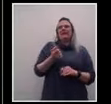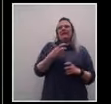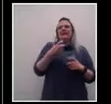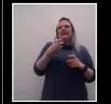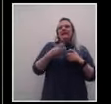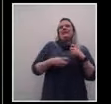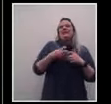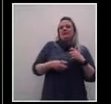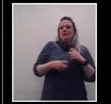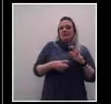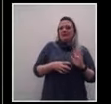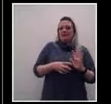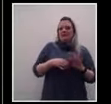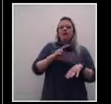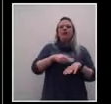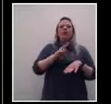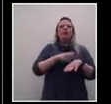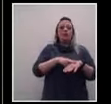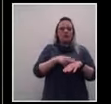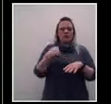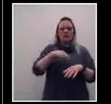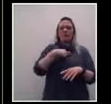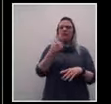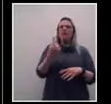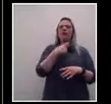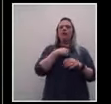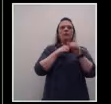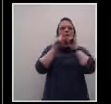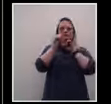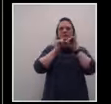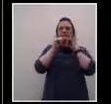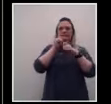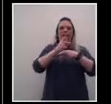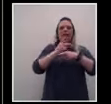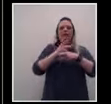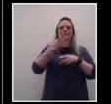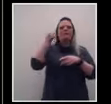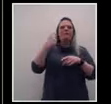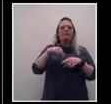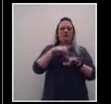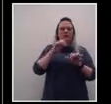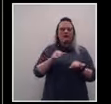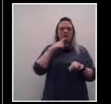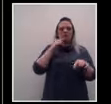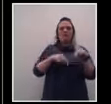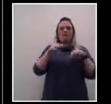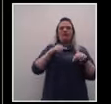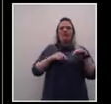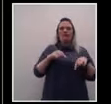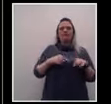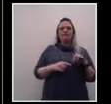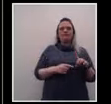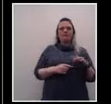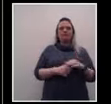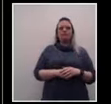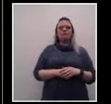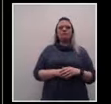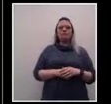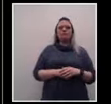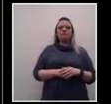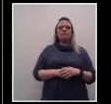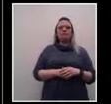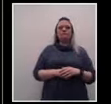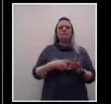issue. Of course, we are always dealing with the best we can. So I just want to go back one chart. Talked about